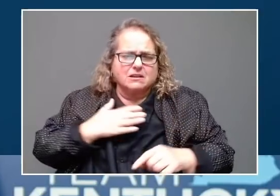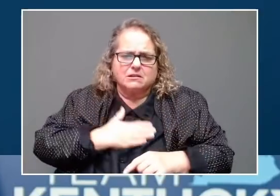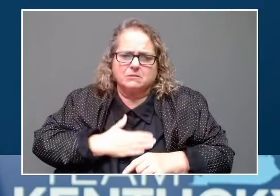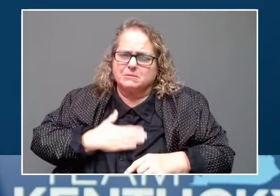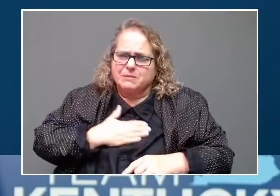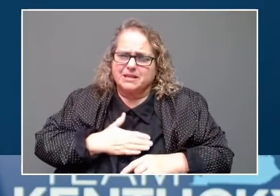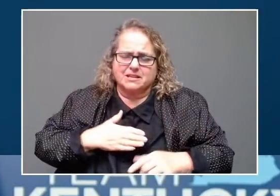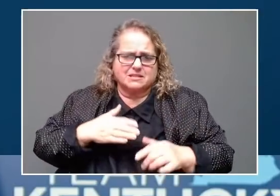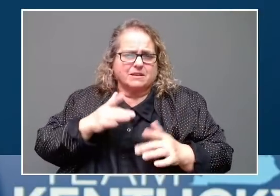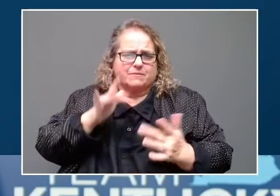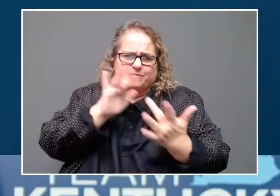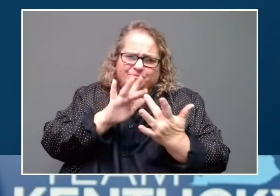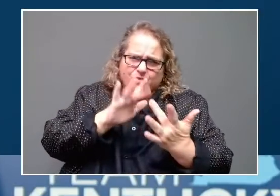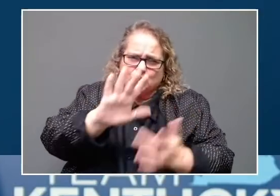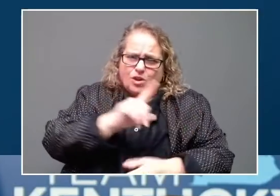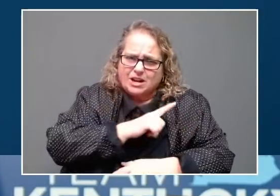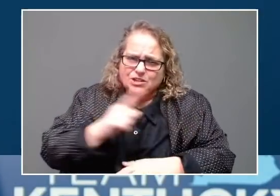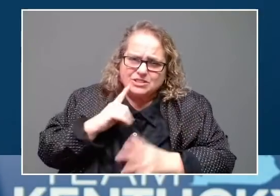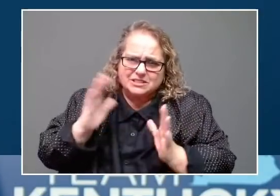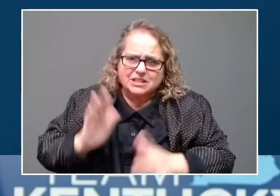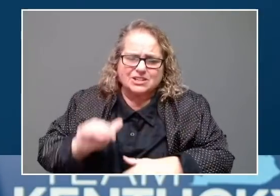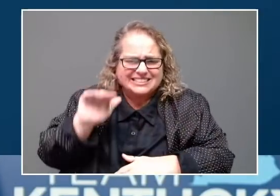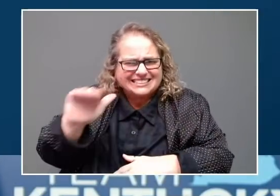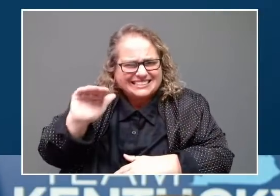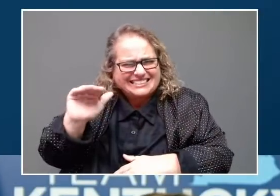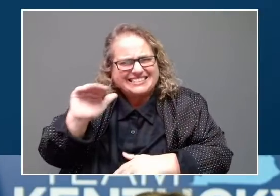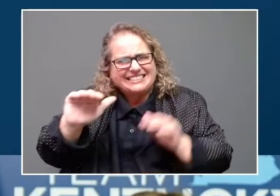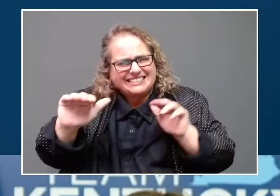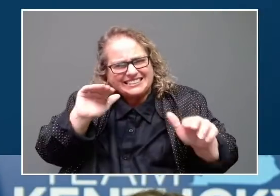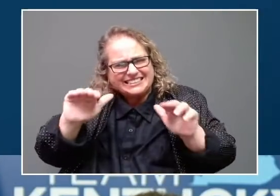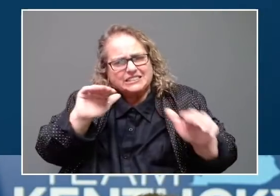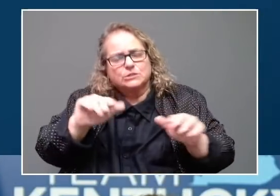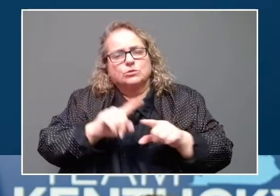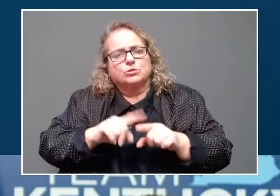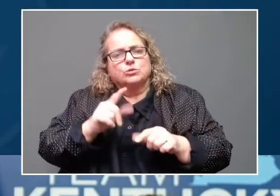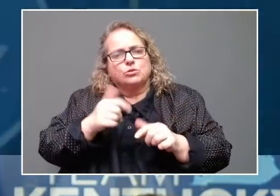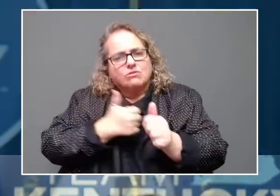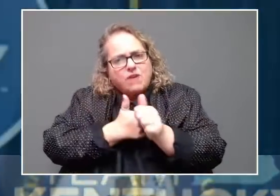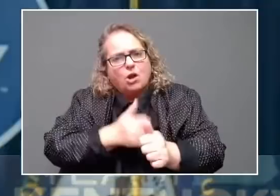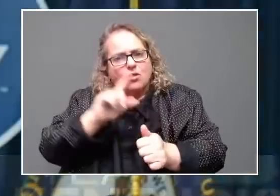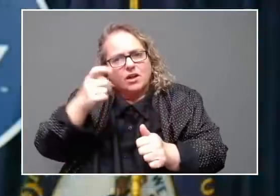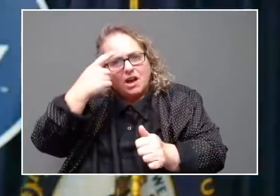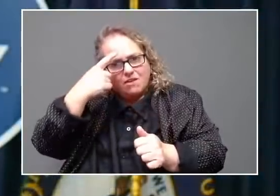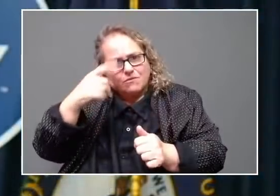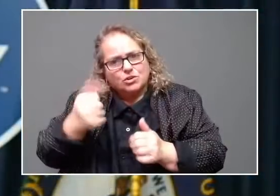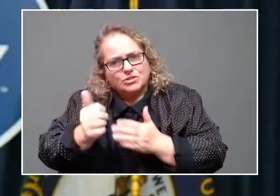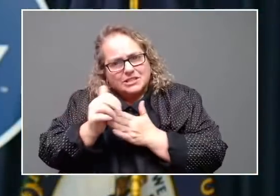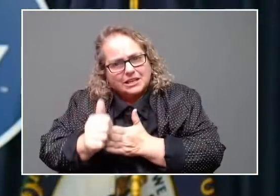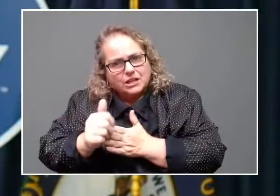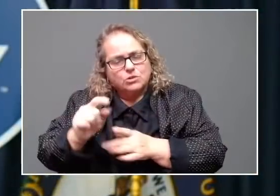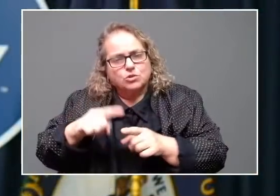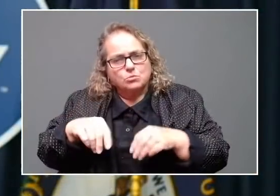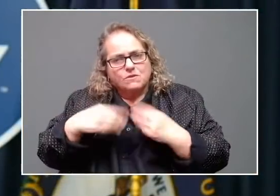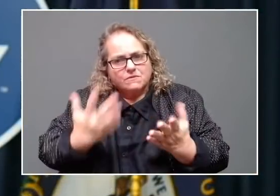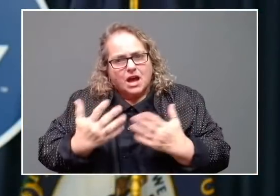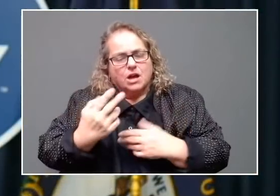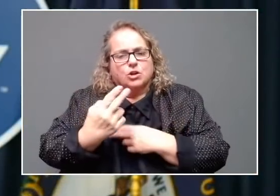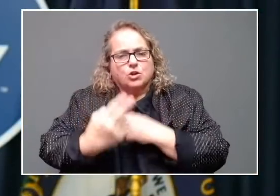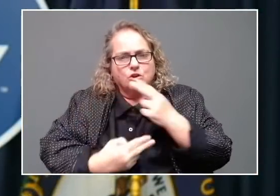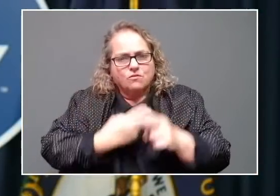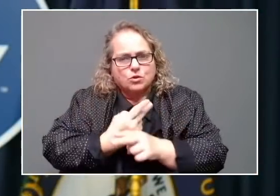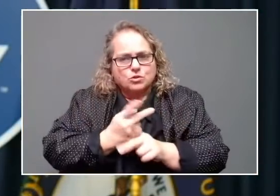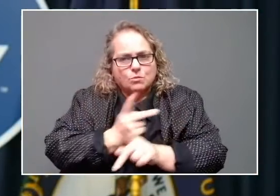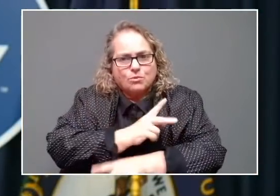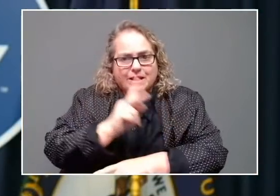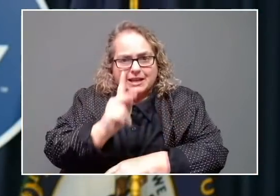on this critical issue. Urge them to follow the governor's lead and provide universal pre-K to every 4-year-old in Kentucky.